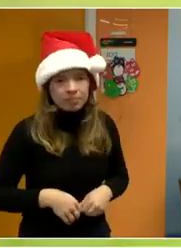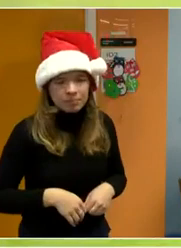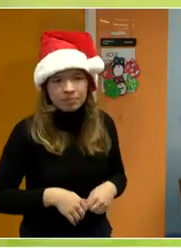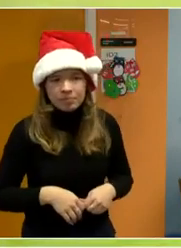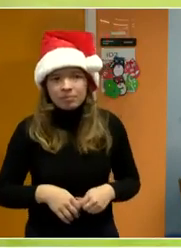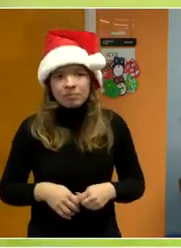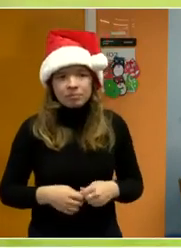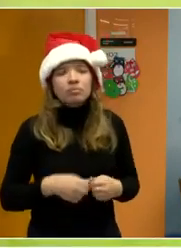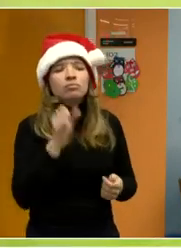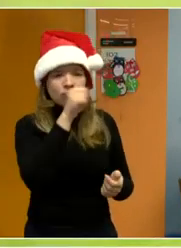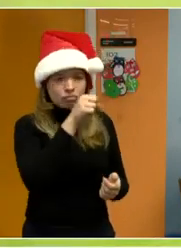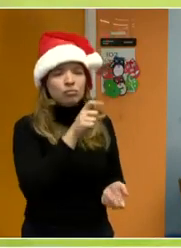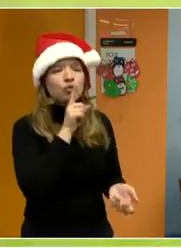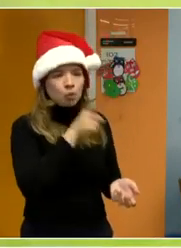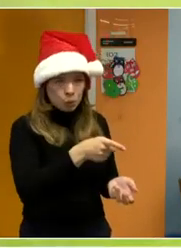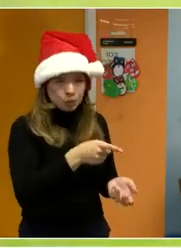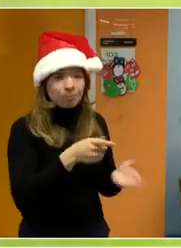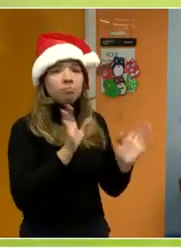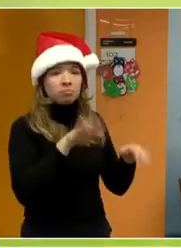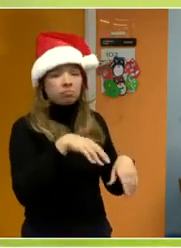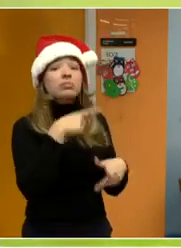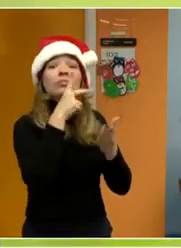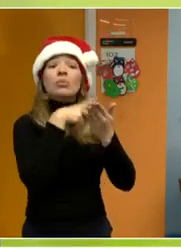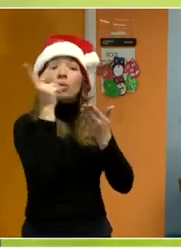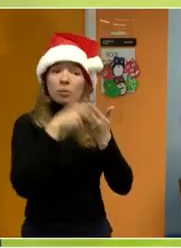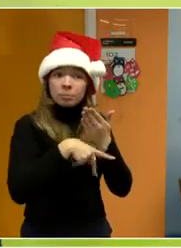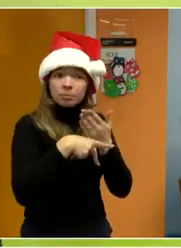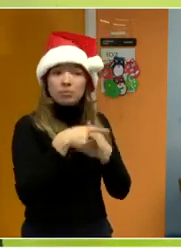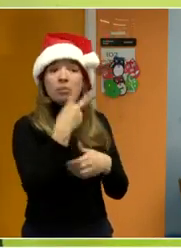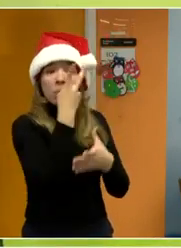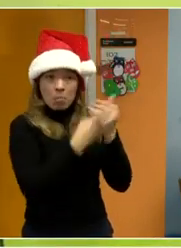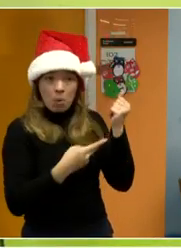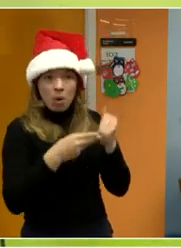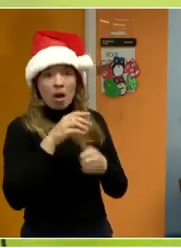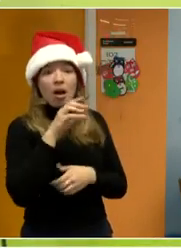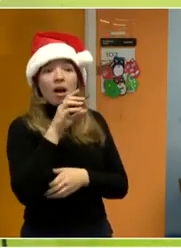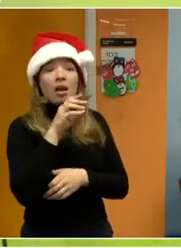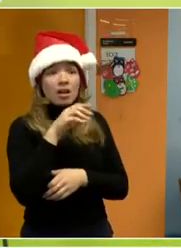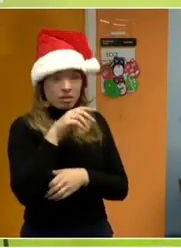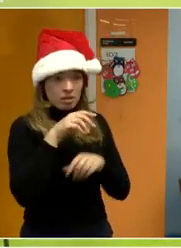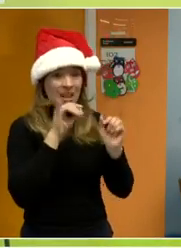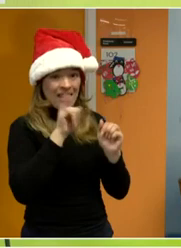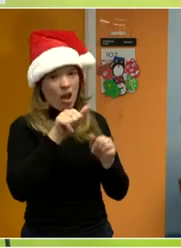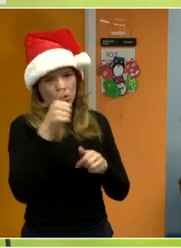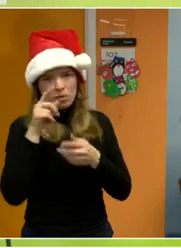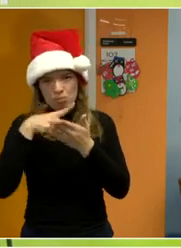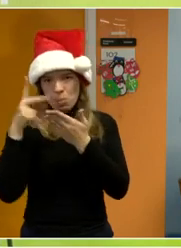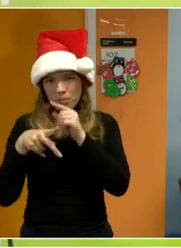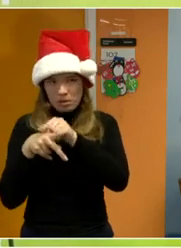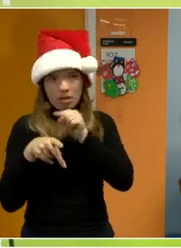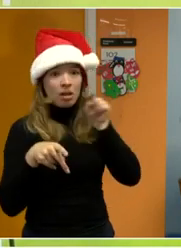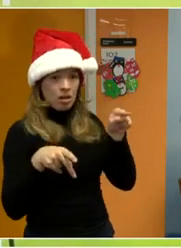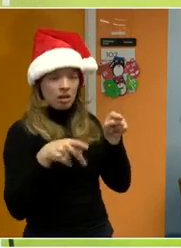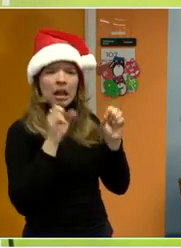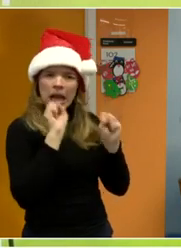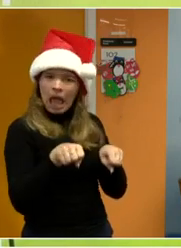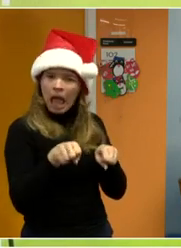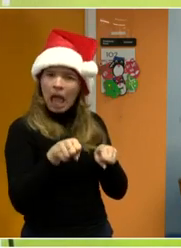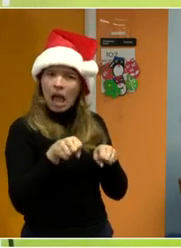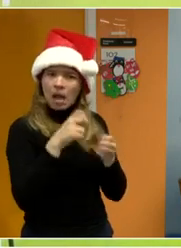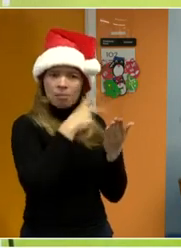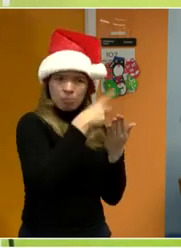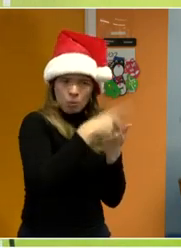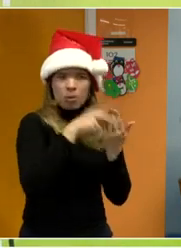Sure, thank you. We do have programs at both YSC and New Beginnings. In addition to school programming, we do have some